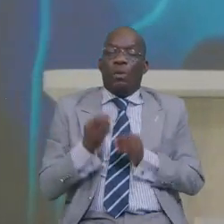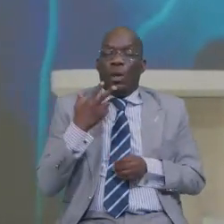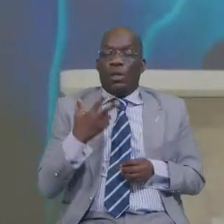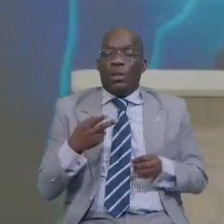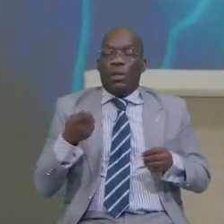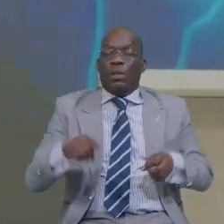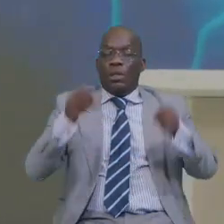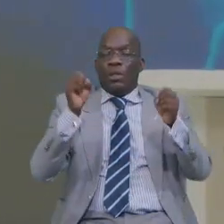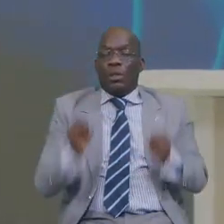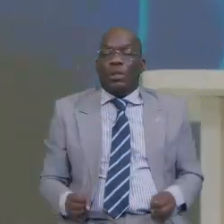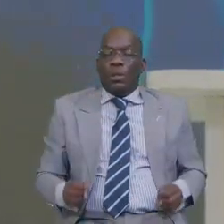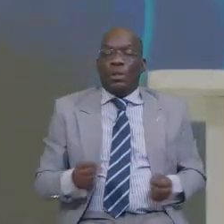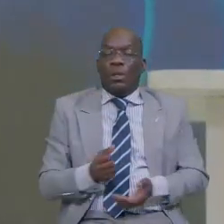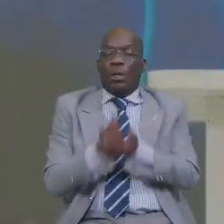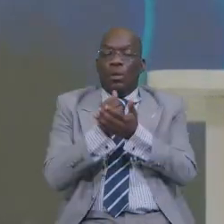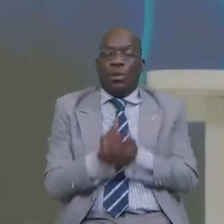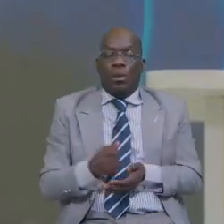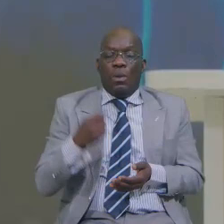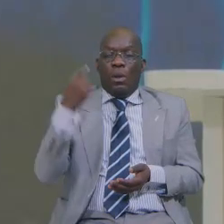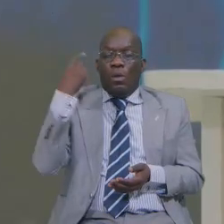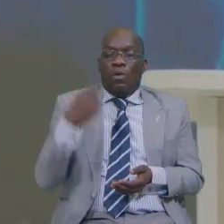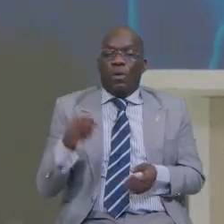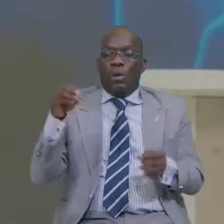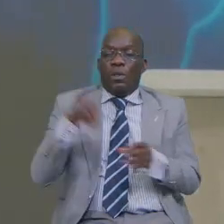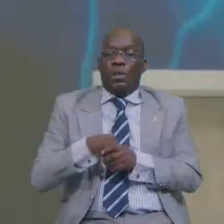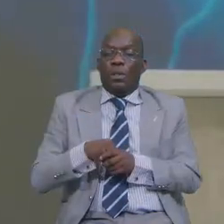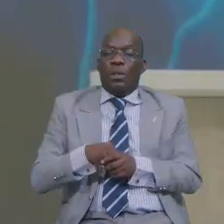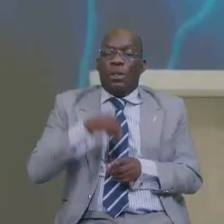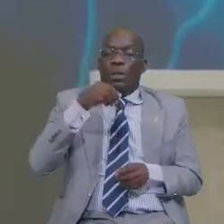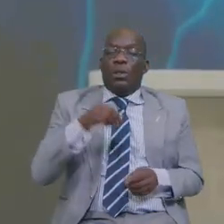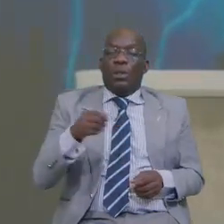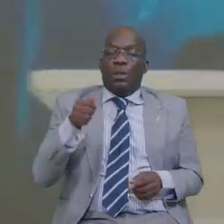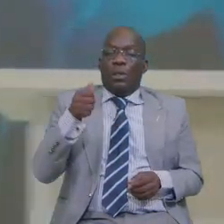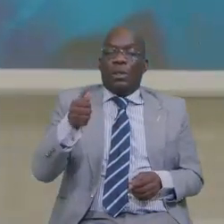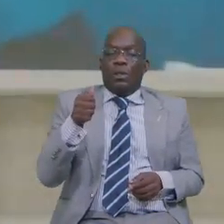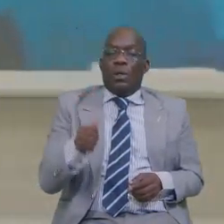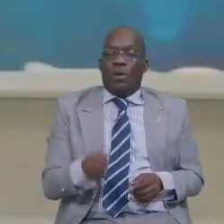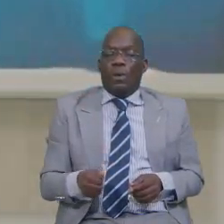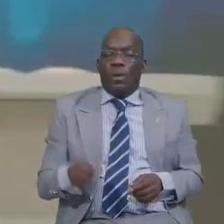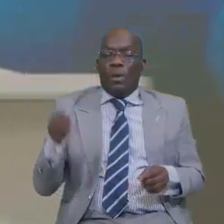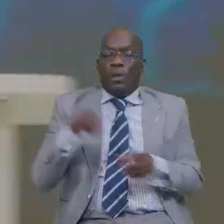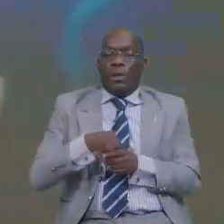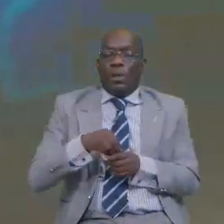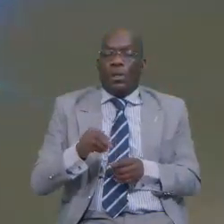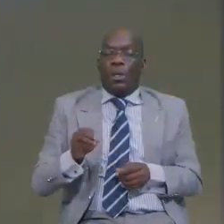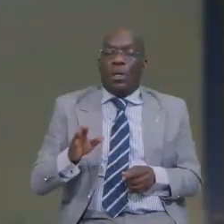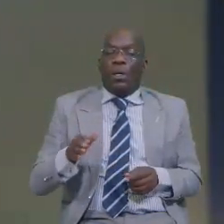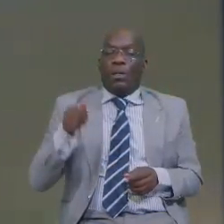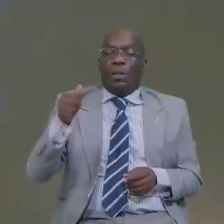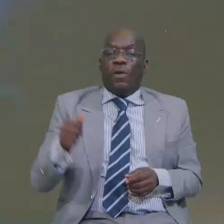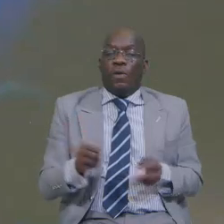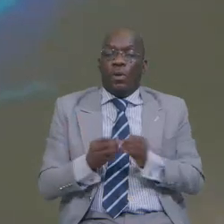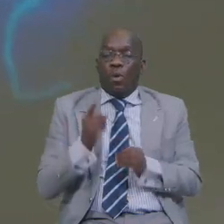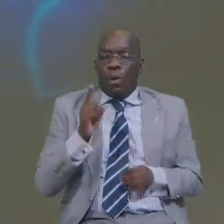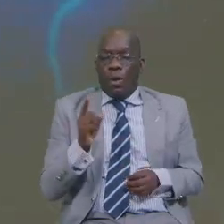help for the inner self, inner state, the inner man. Look at number one there.